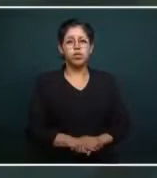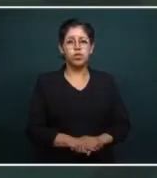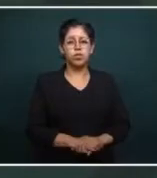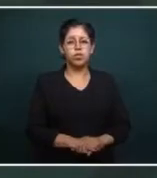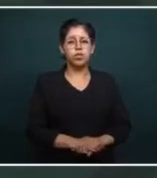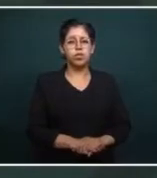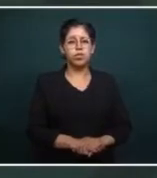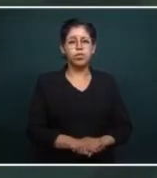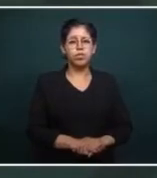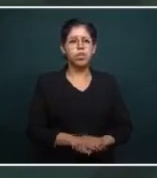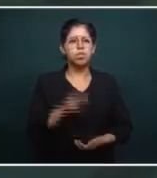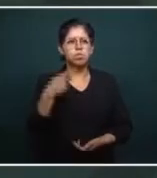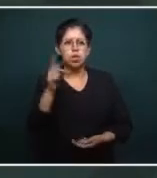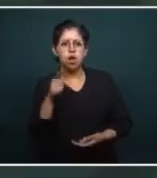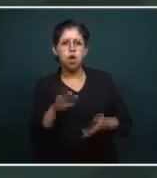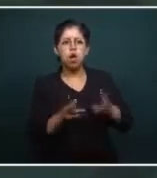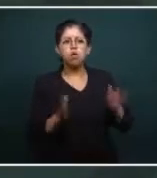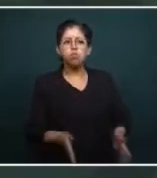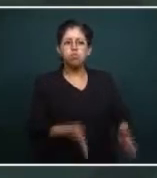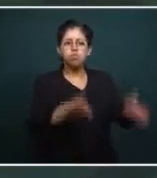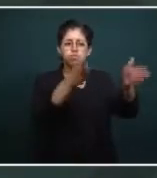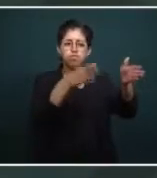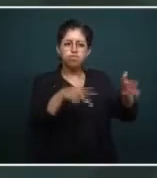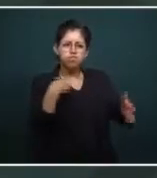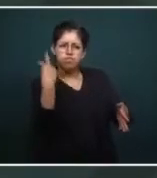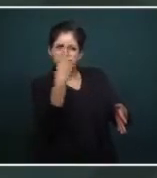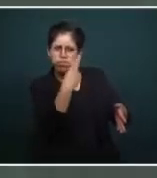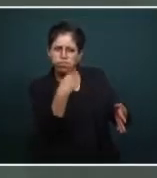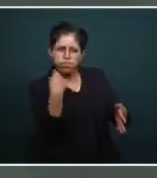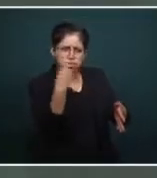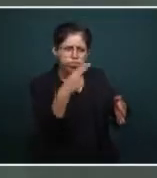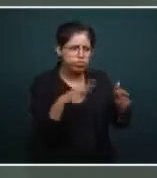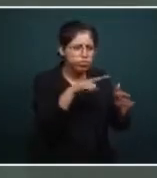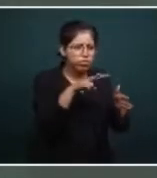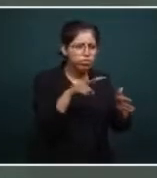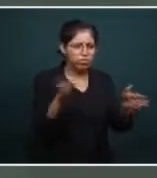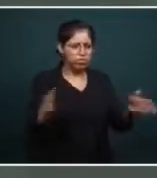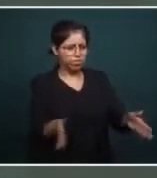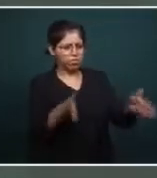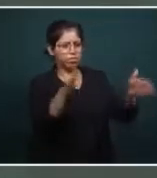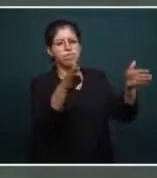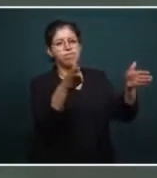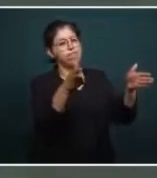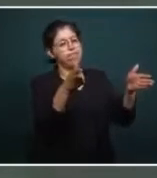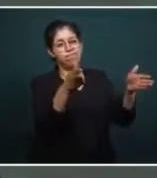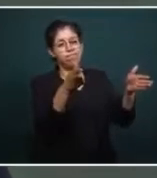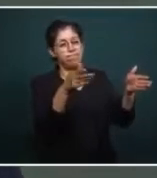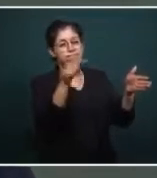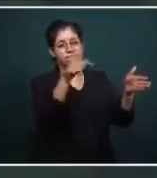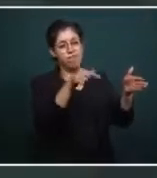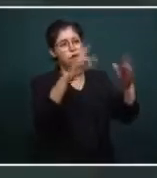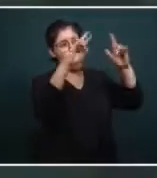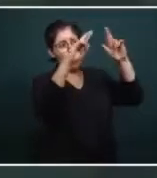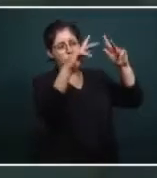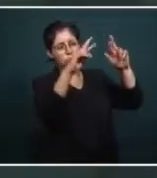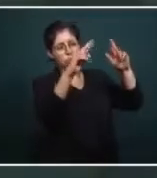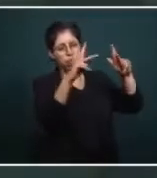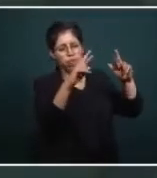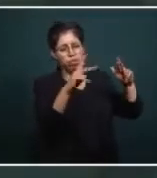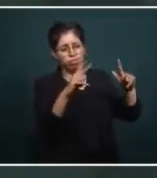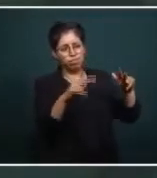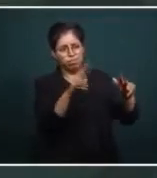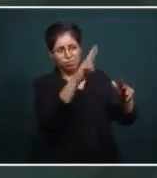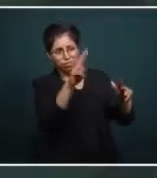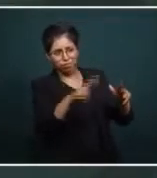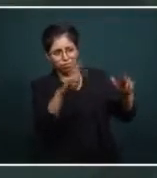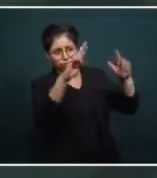hacer So we inspección, la we supervisión sent it to get an inspection from the hospital that was resulta que ya inconclusive, está fracturado, and it's already